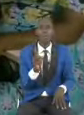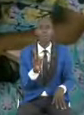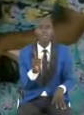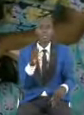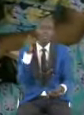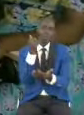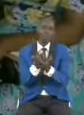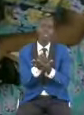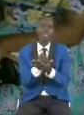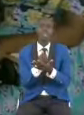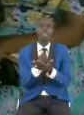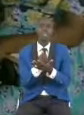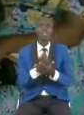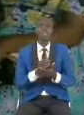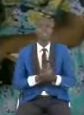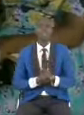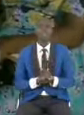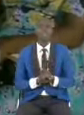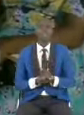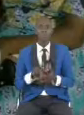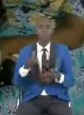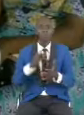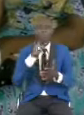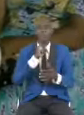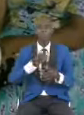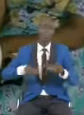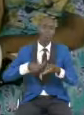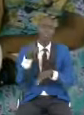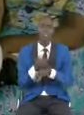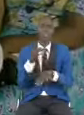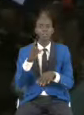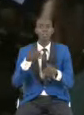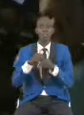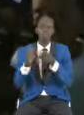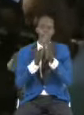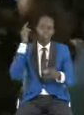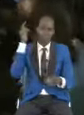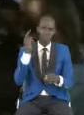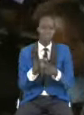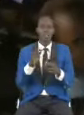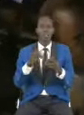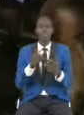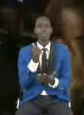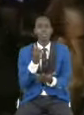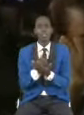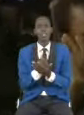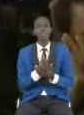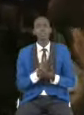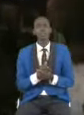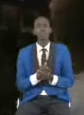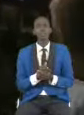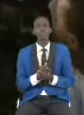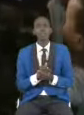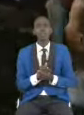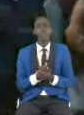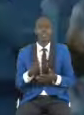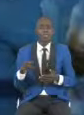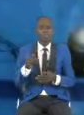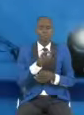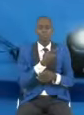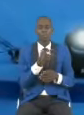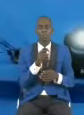amen. It is confirmed in Jesus' name. The marvels of